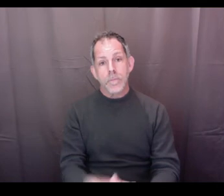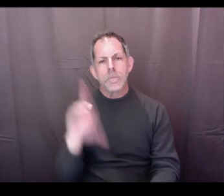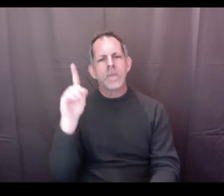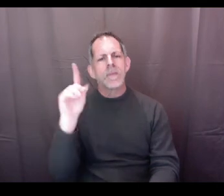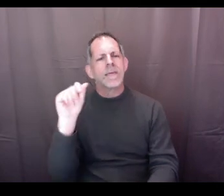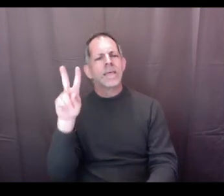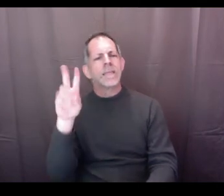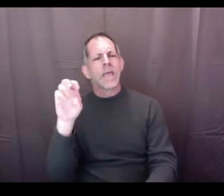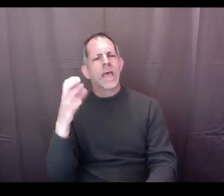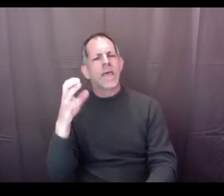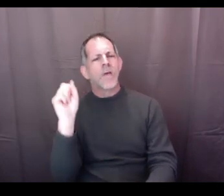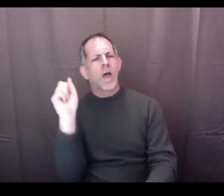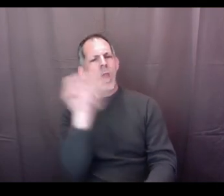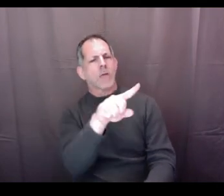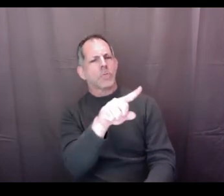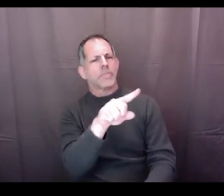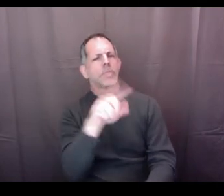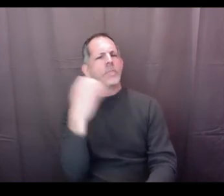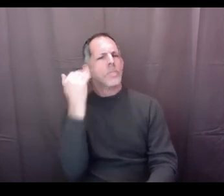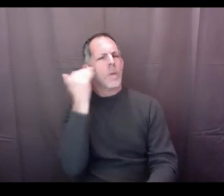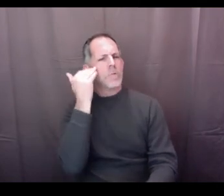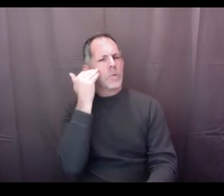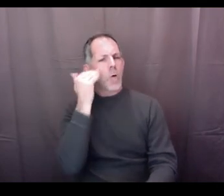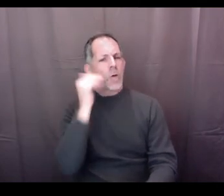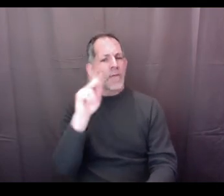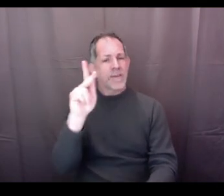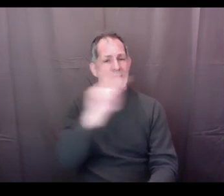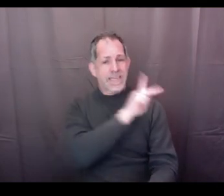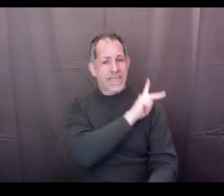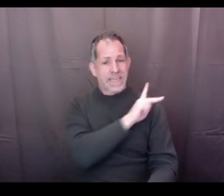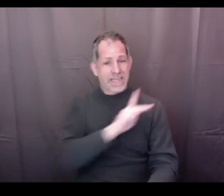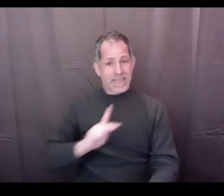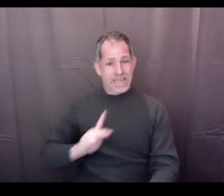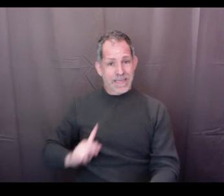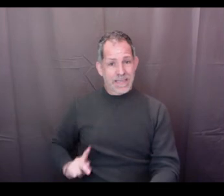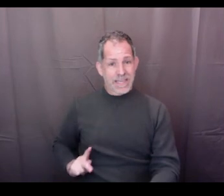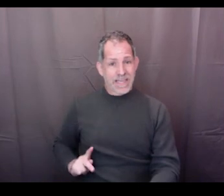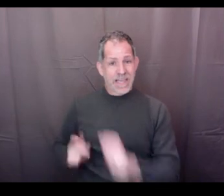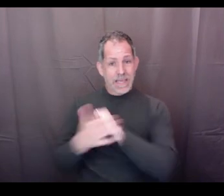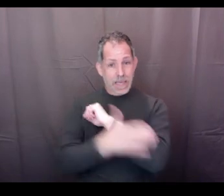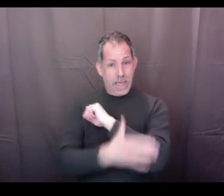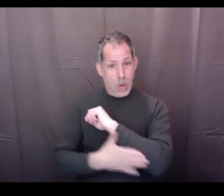directive to wear face coverings, as King County did yesterday. Dr. Spitters.